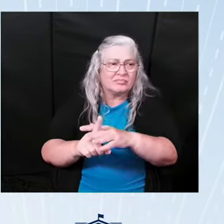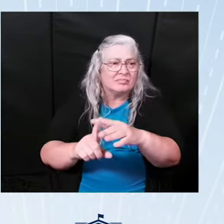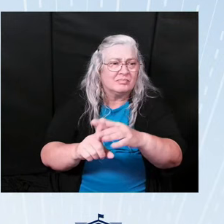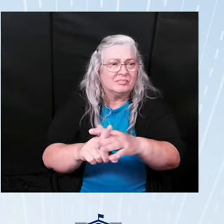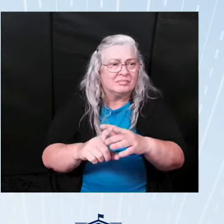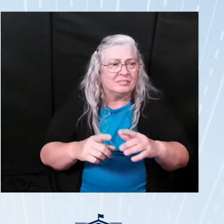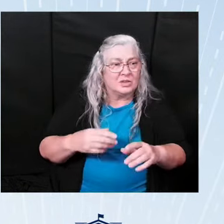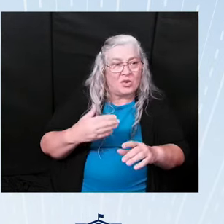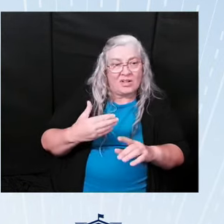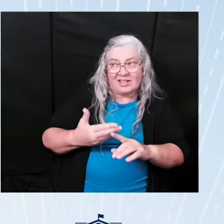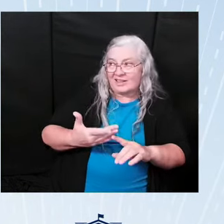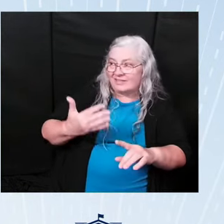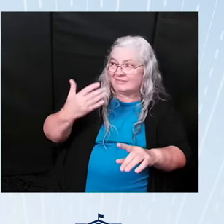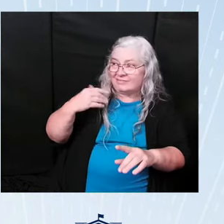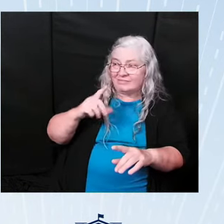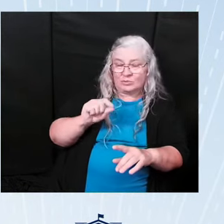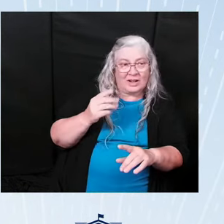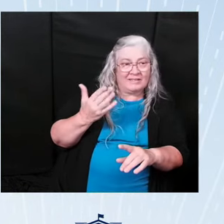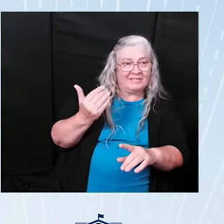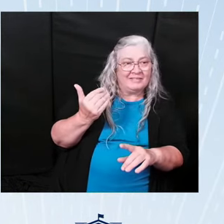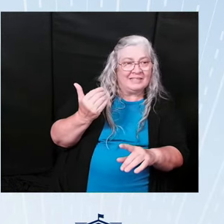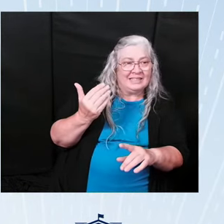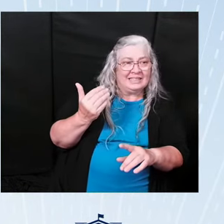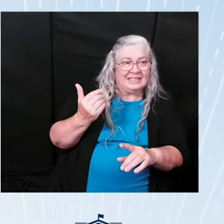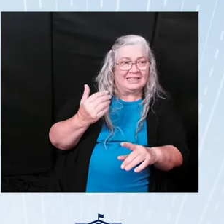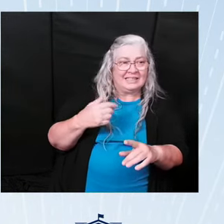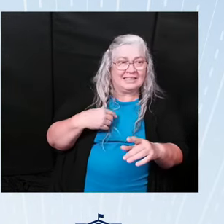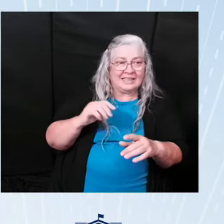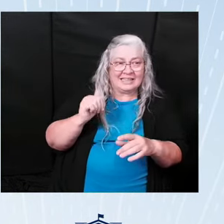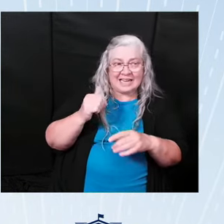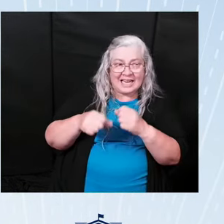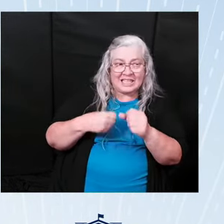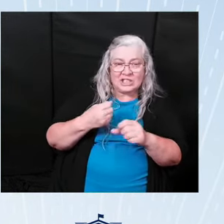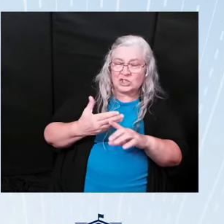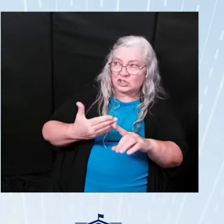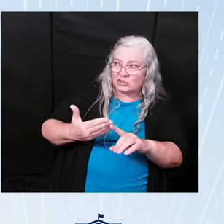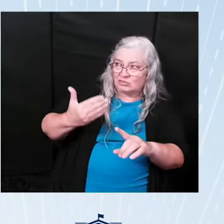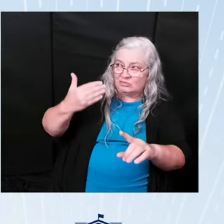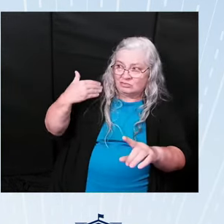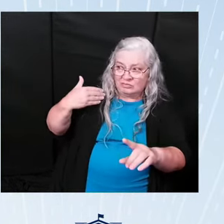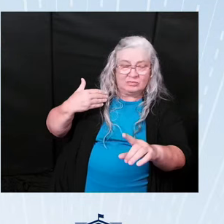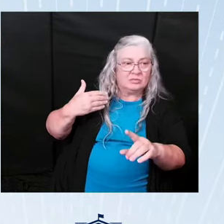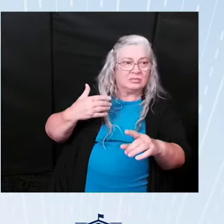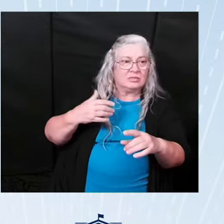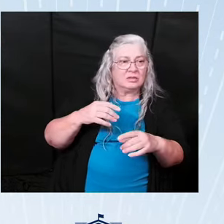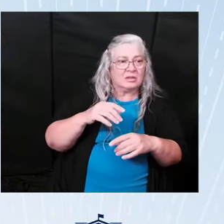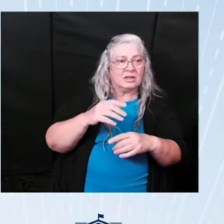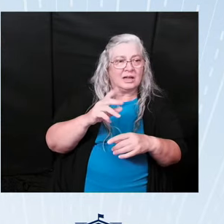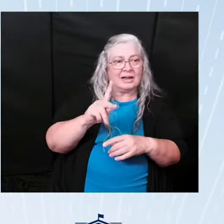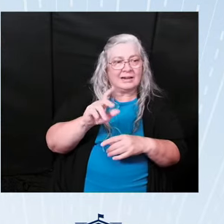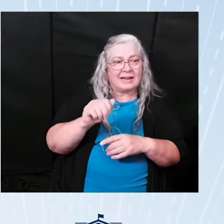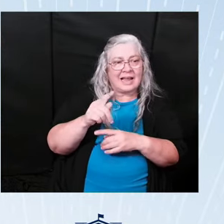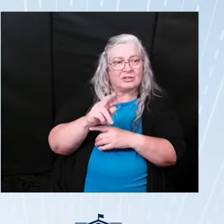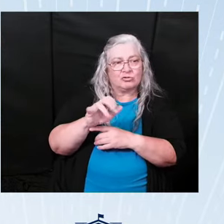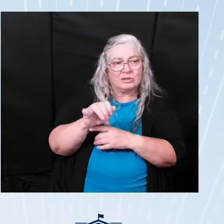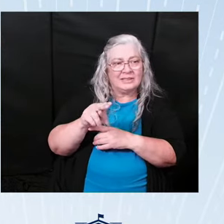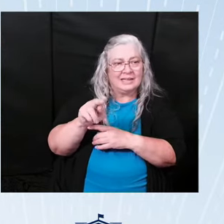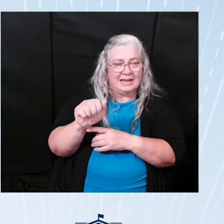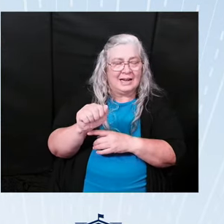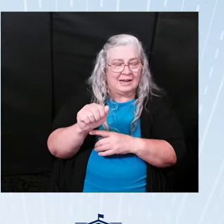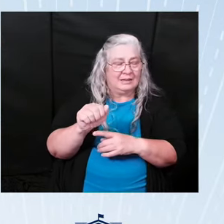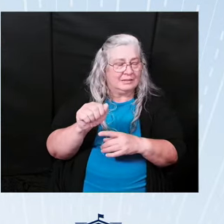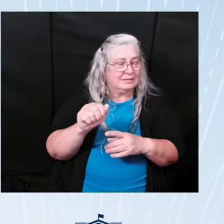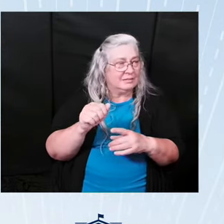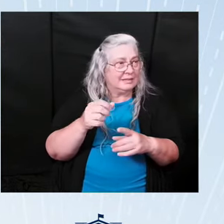Orleans released the first resilience plan for a city in the country. I think we were the first city in America to